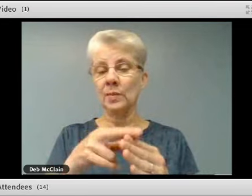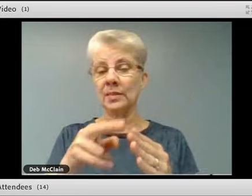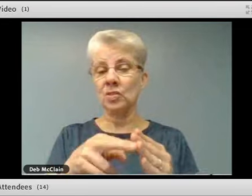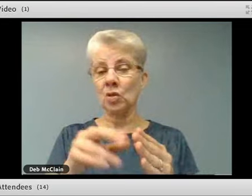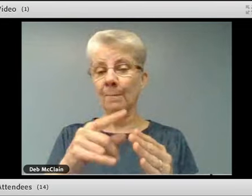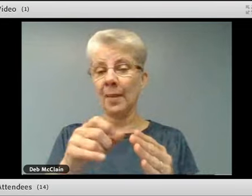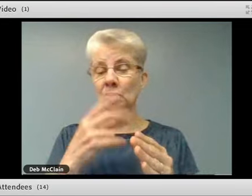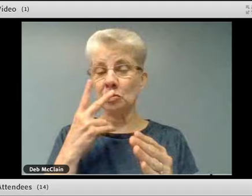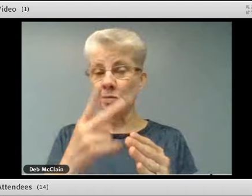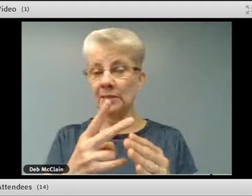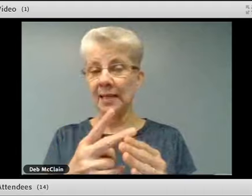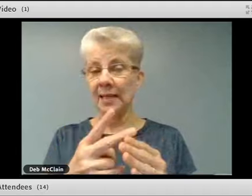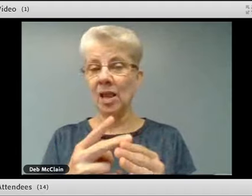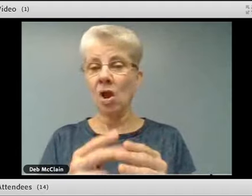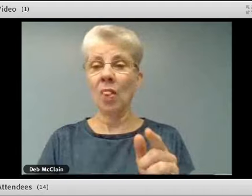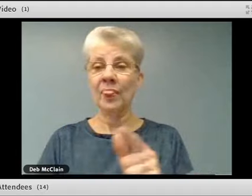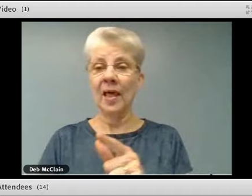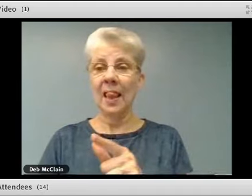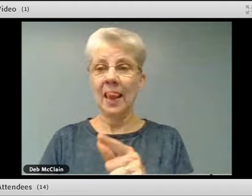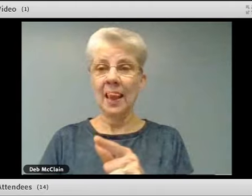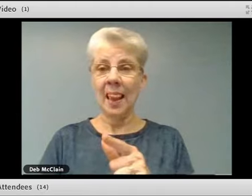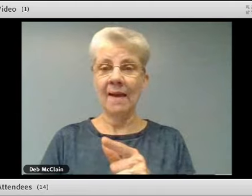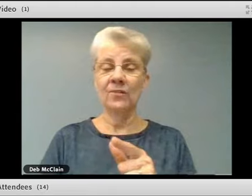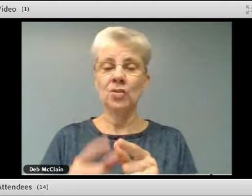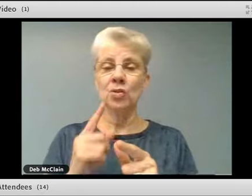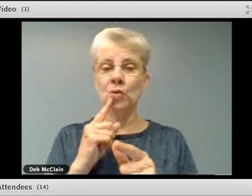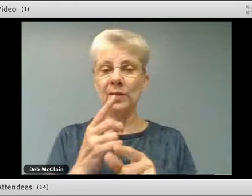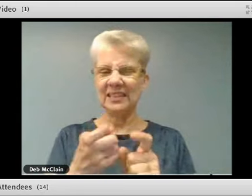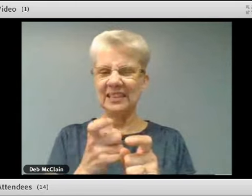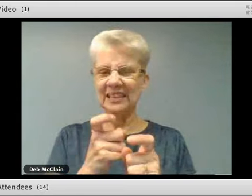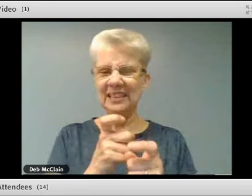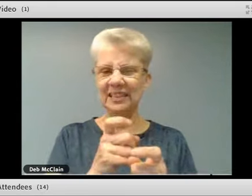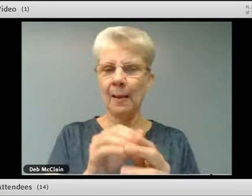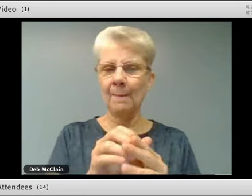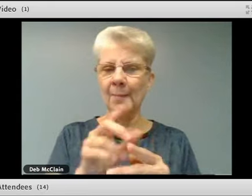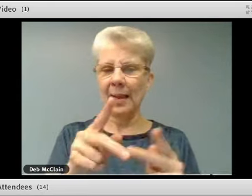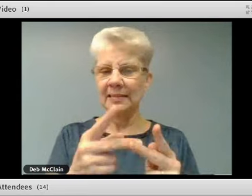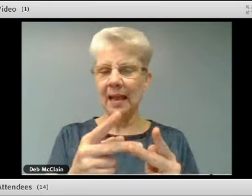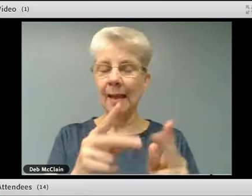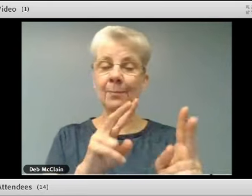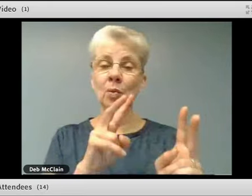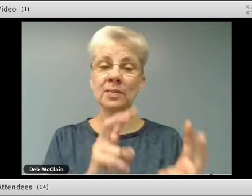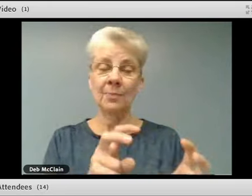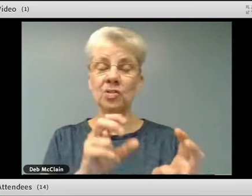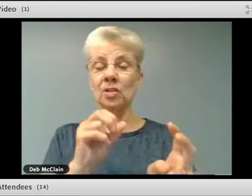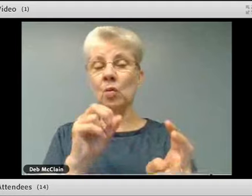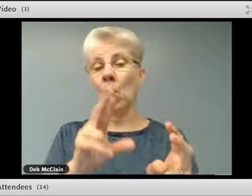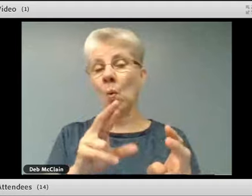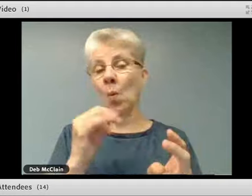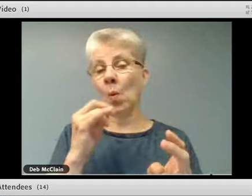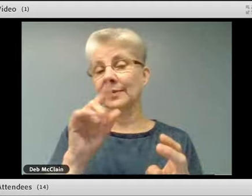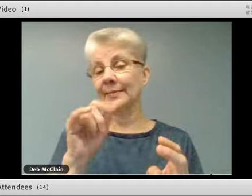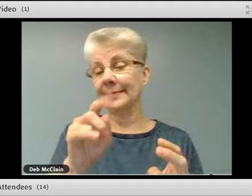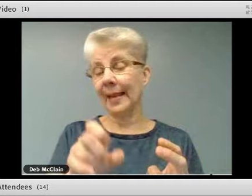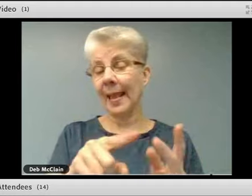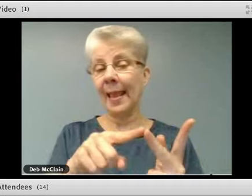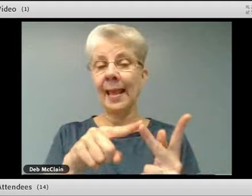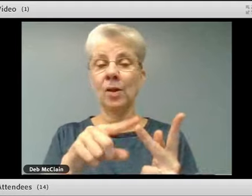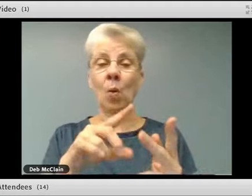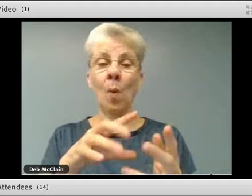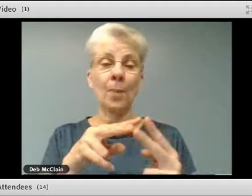on the left you can refine by type of resource, subject, you can refine by date, by partner,